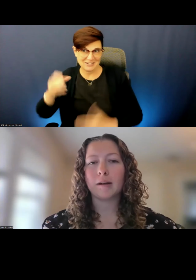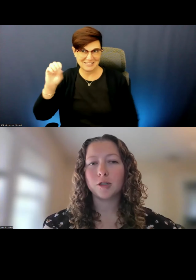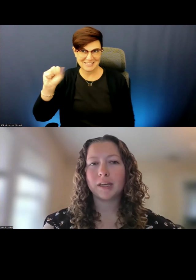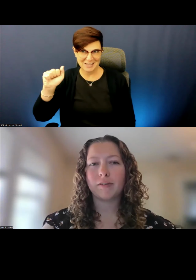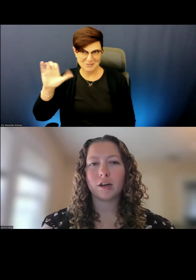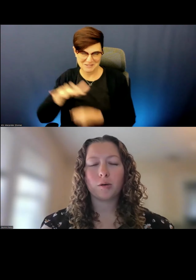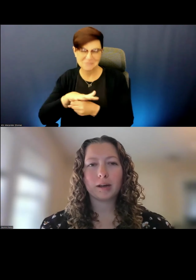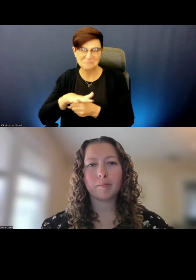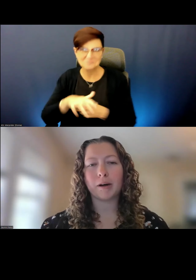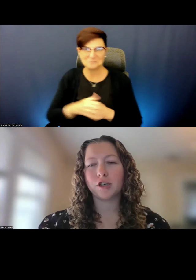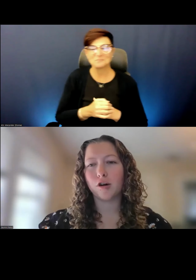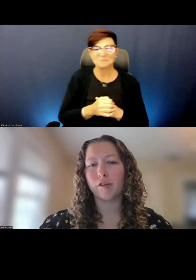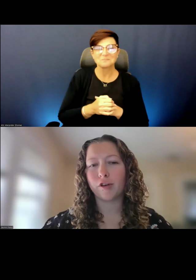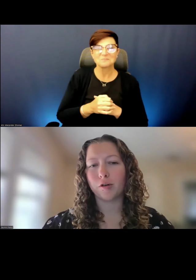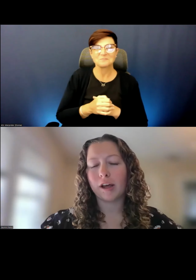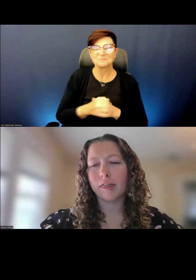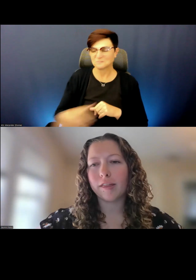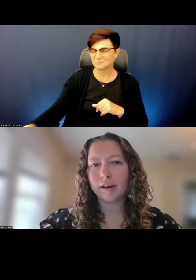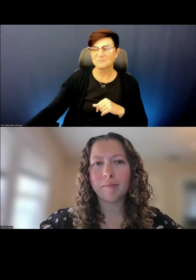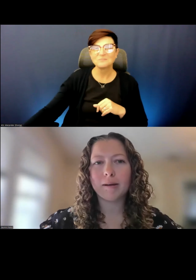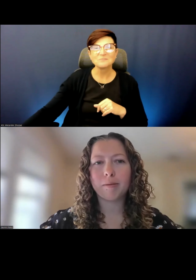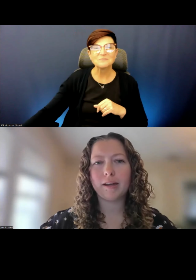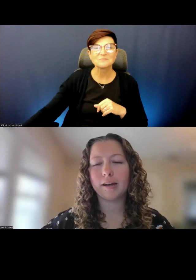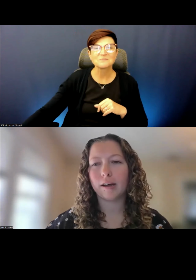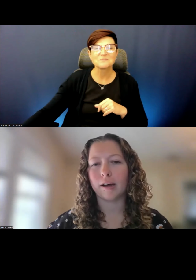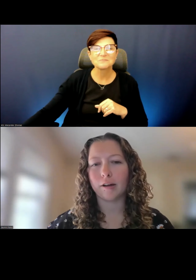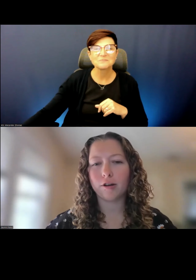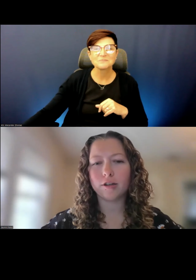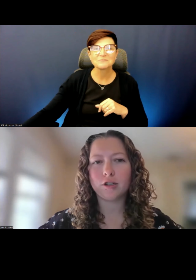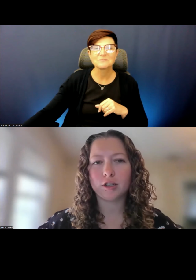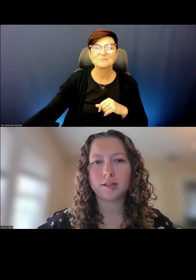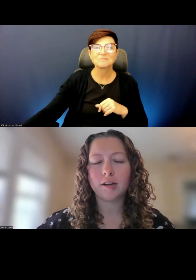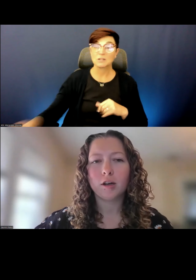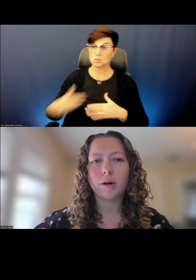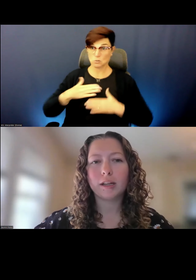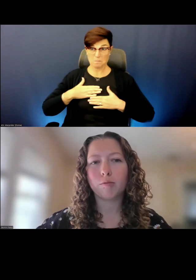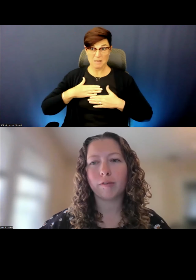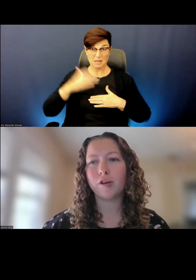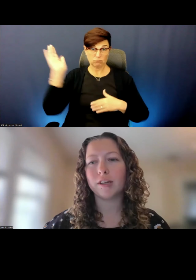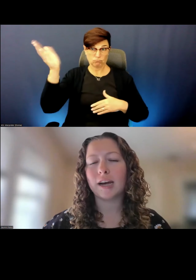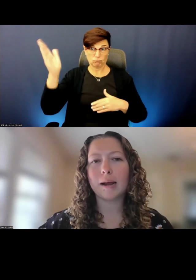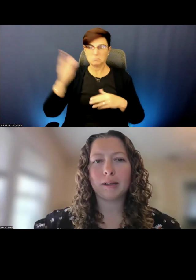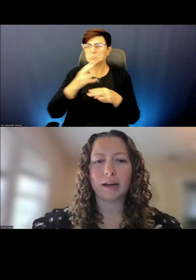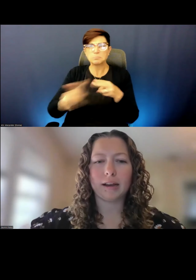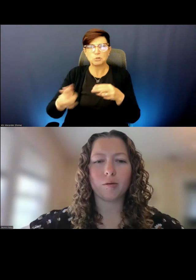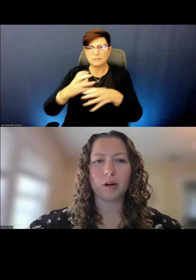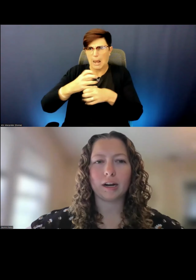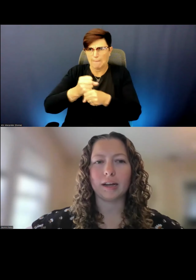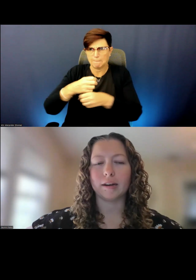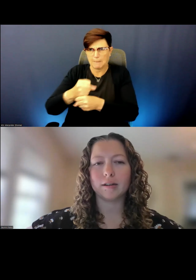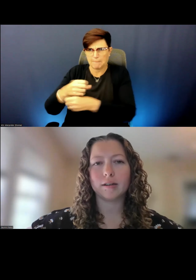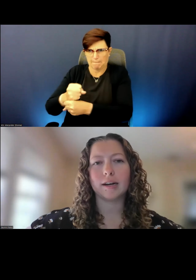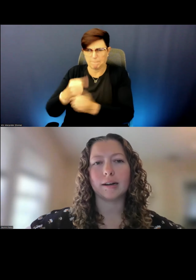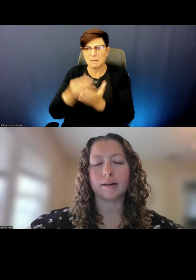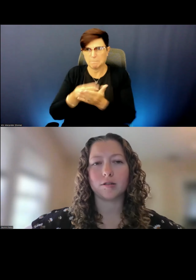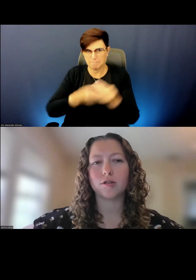And I'll just be giving a quick budget overview, and I thought that it might be good to just quickly review the timeline that we're